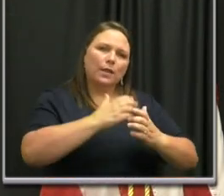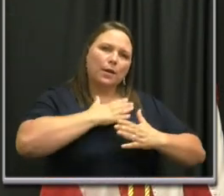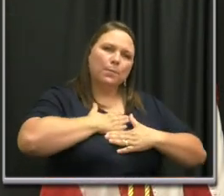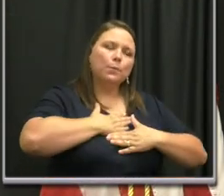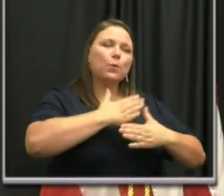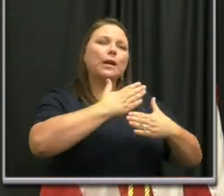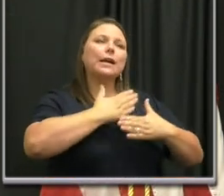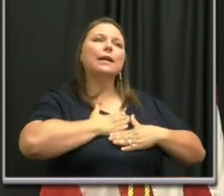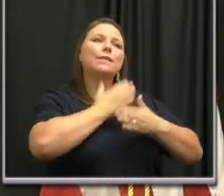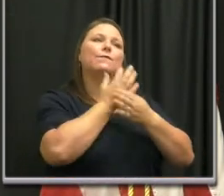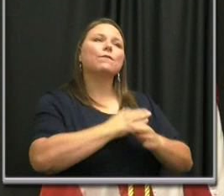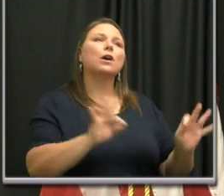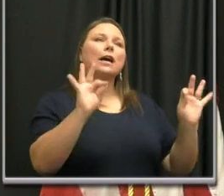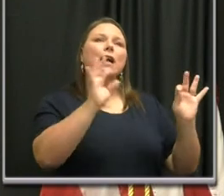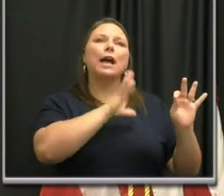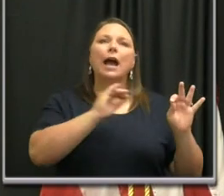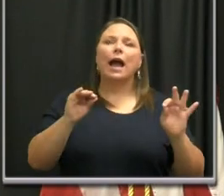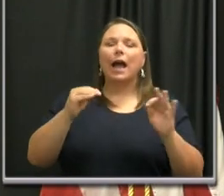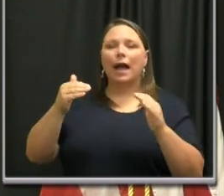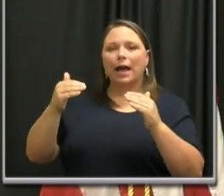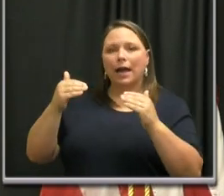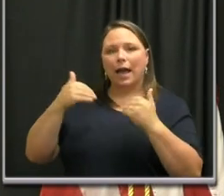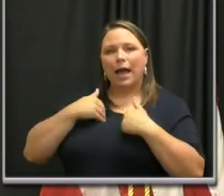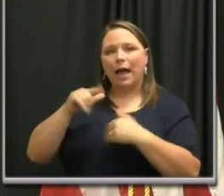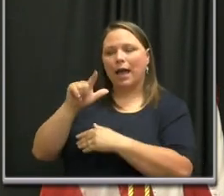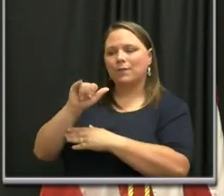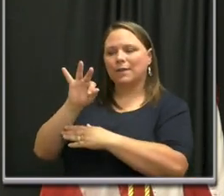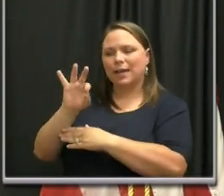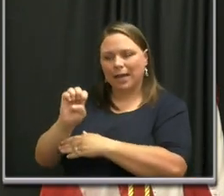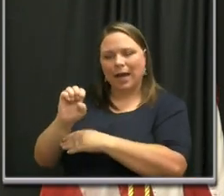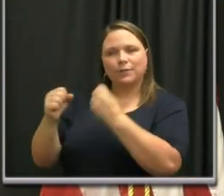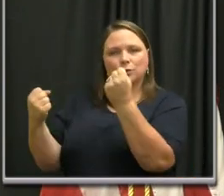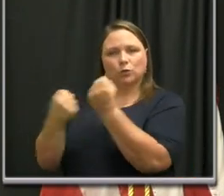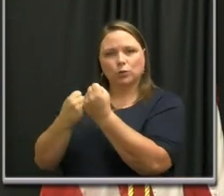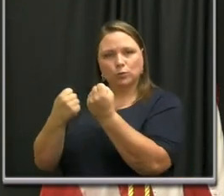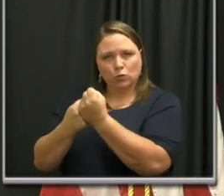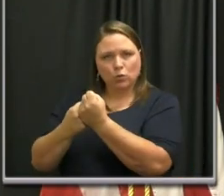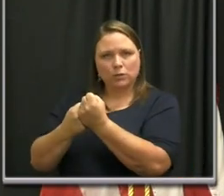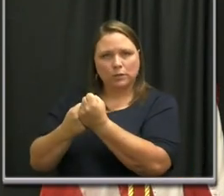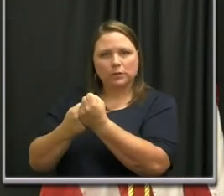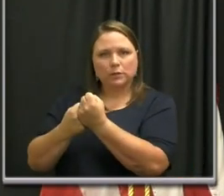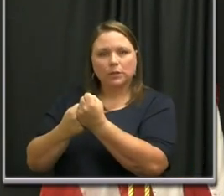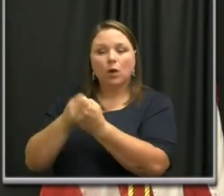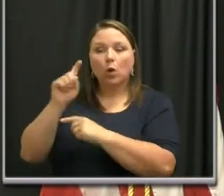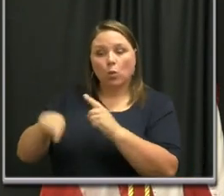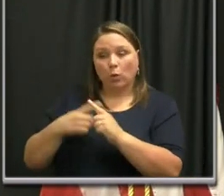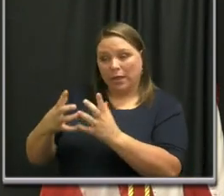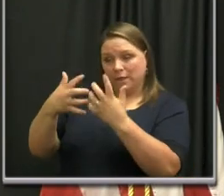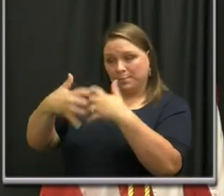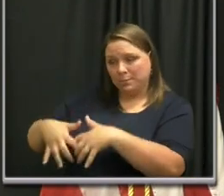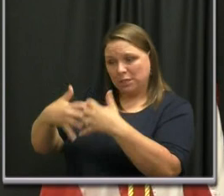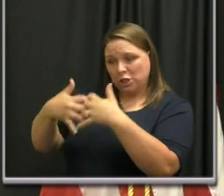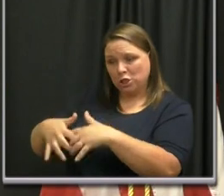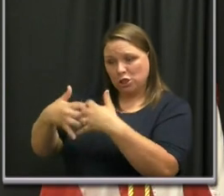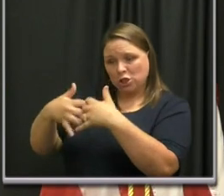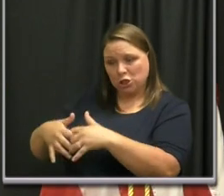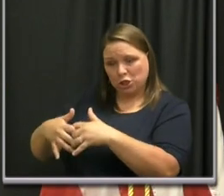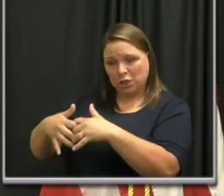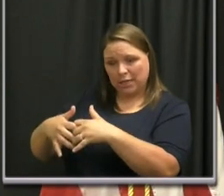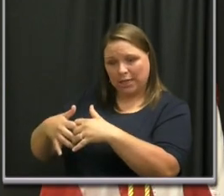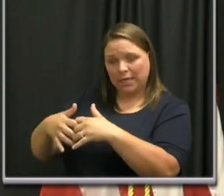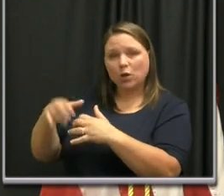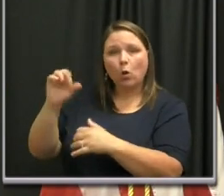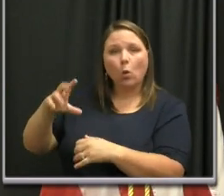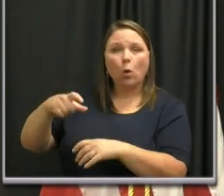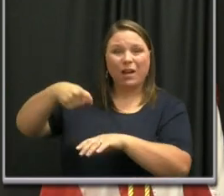freely and being on life support. Well, it's time for the machines and the knees to be